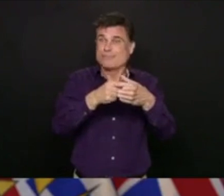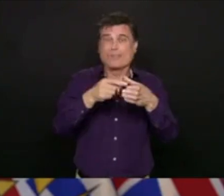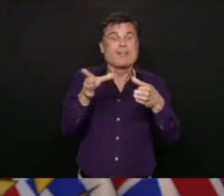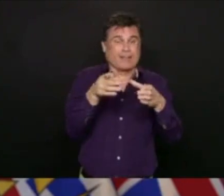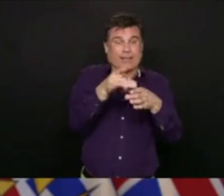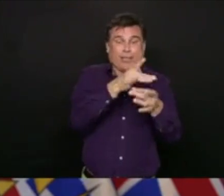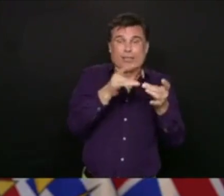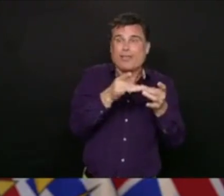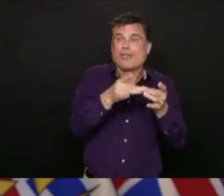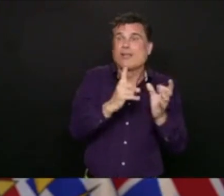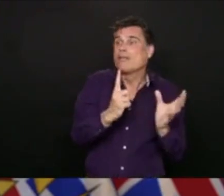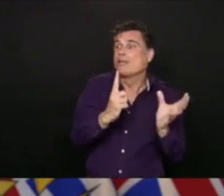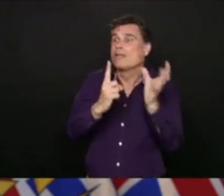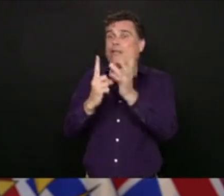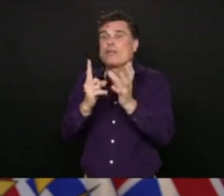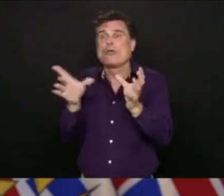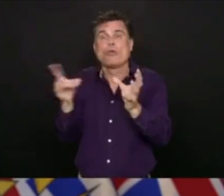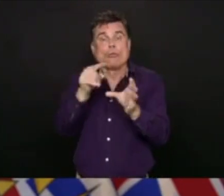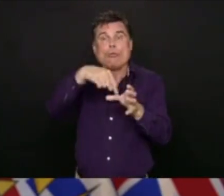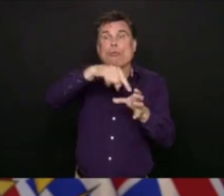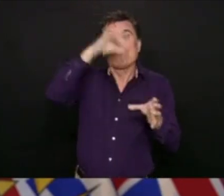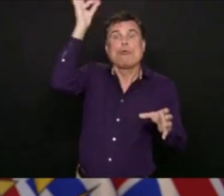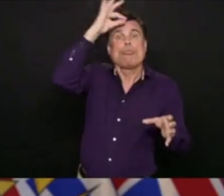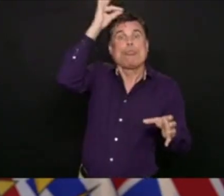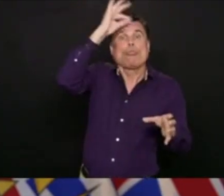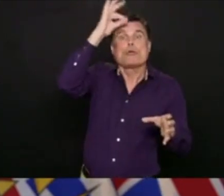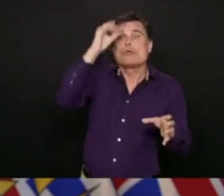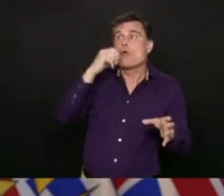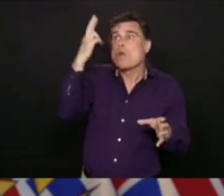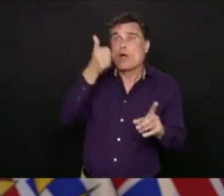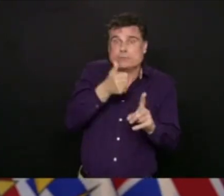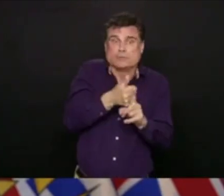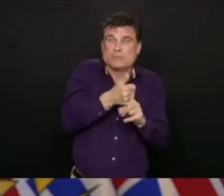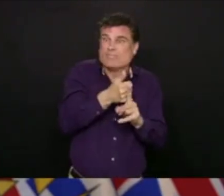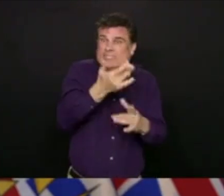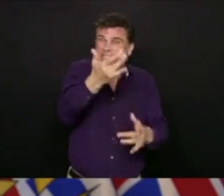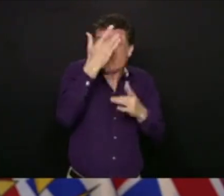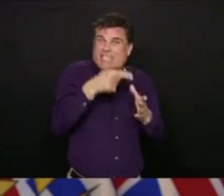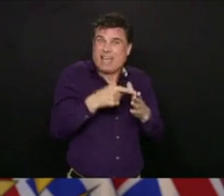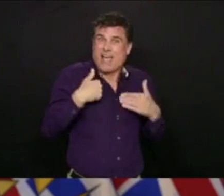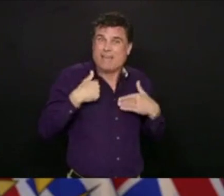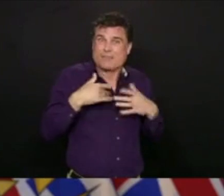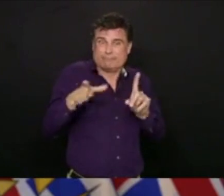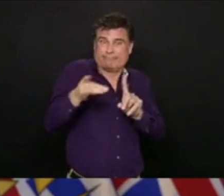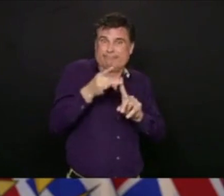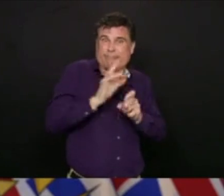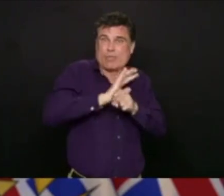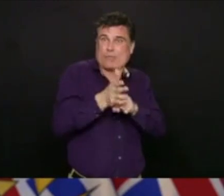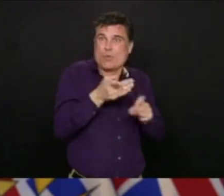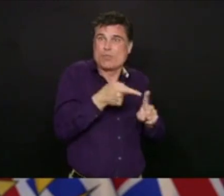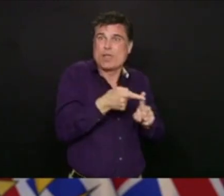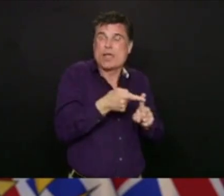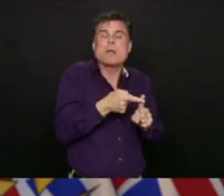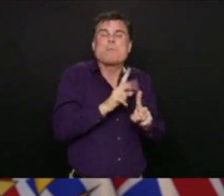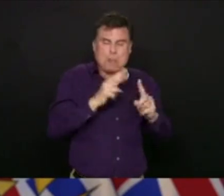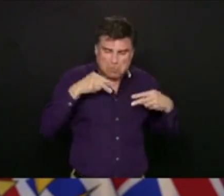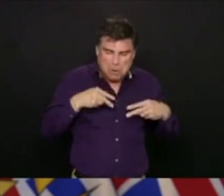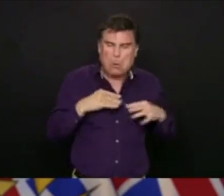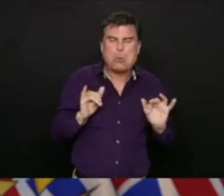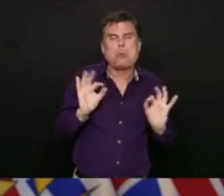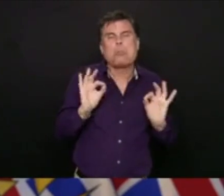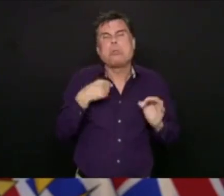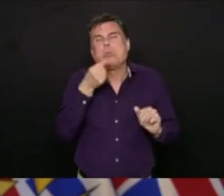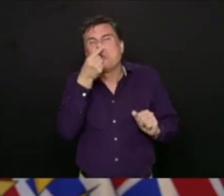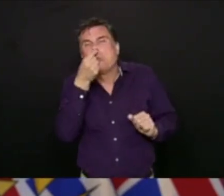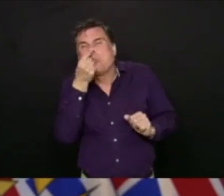mild symptoms, and then this can cause an ongoing effect in our communities here, including people who